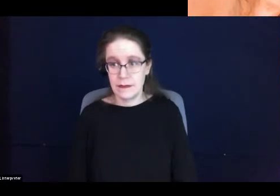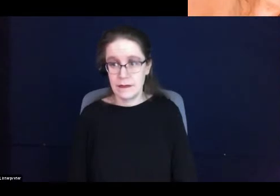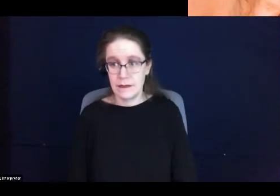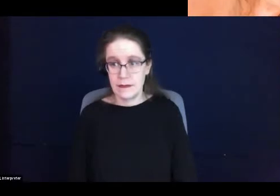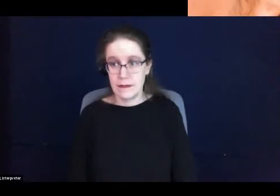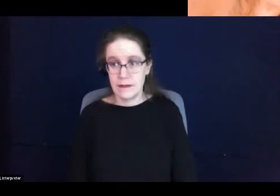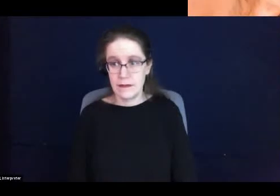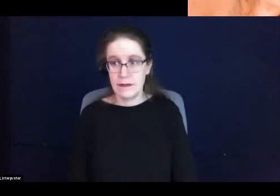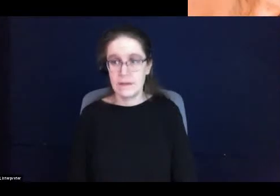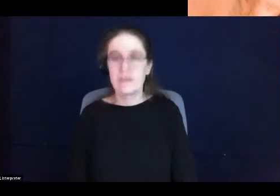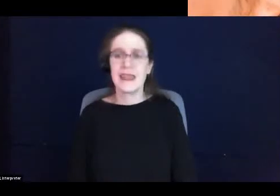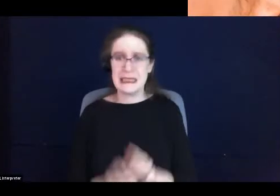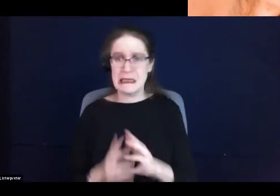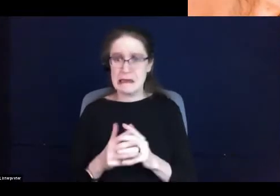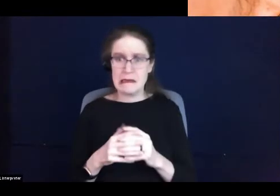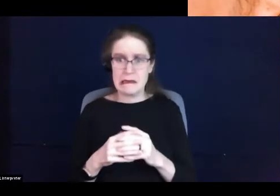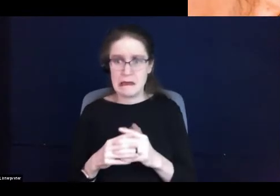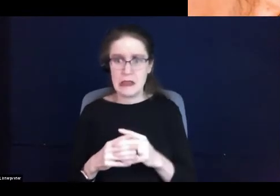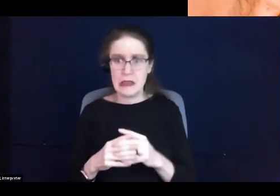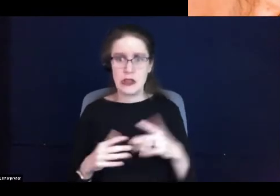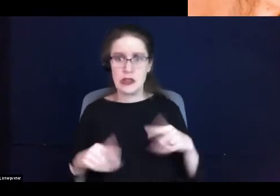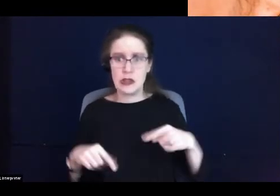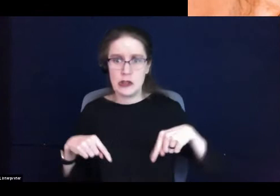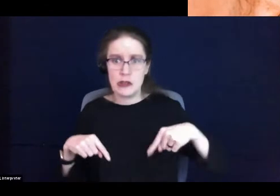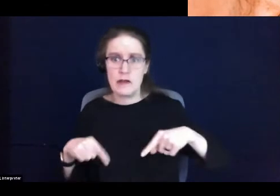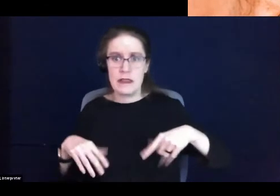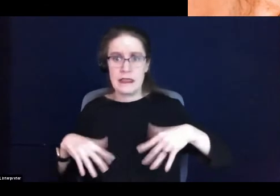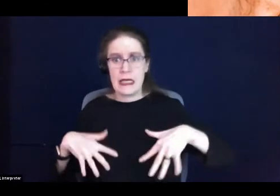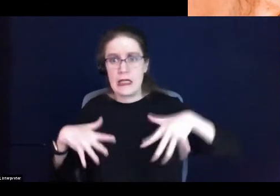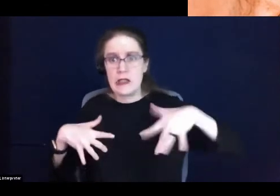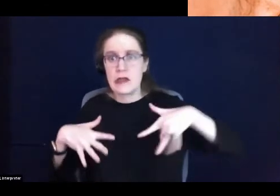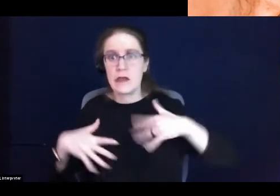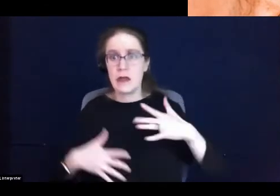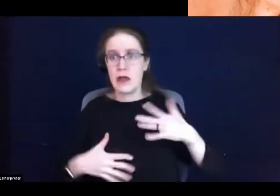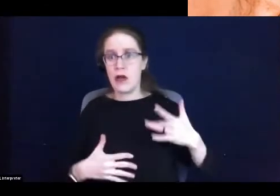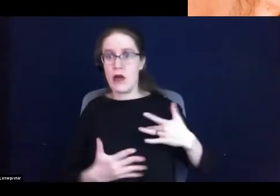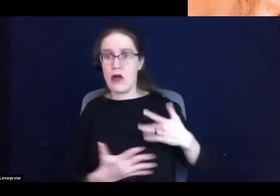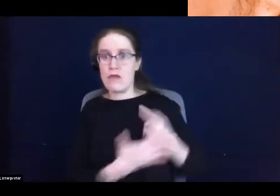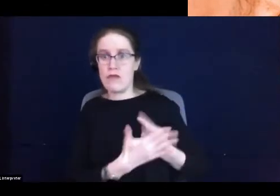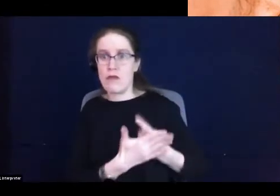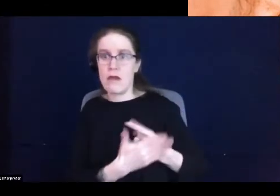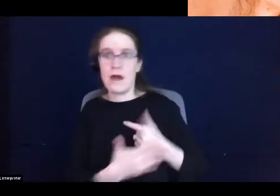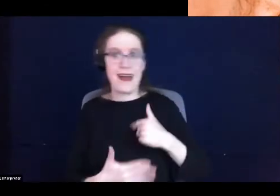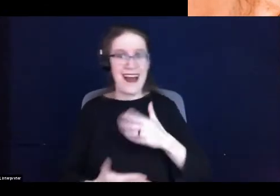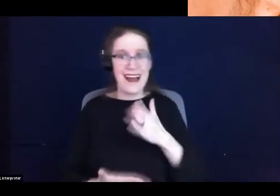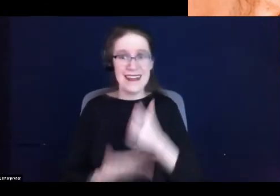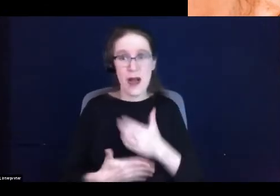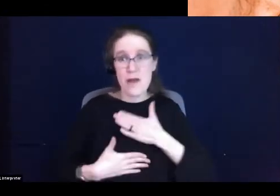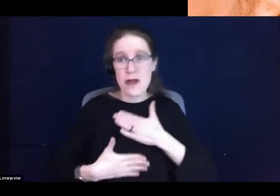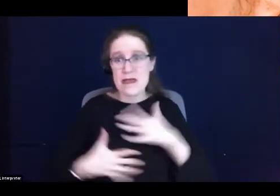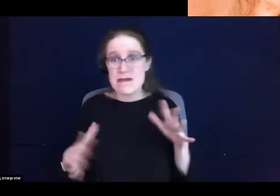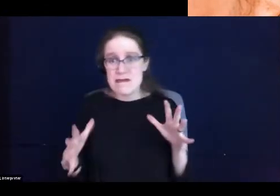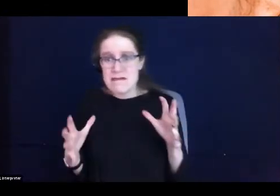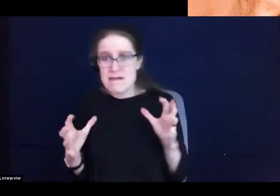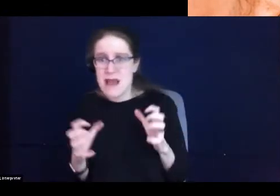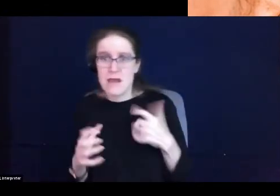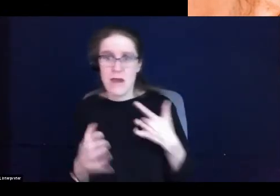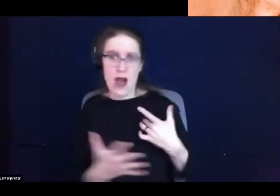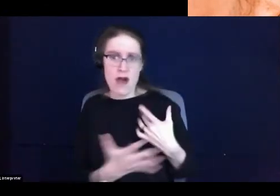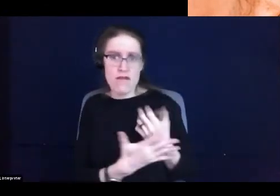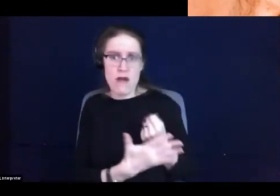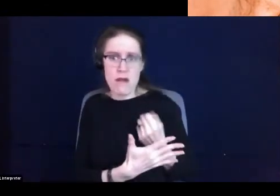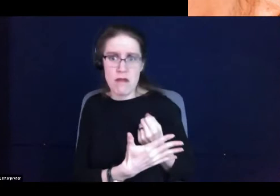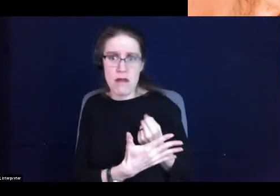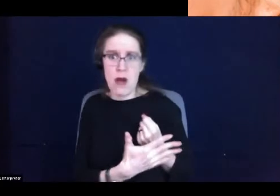Fidgeting, nervous, anxious, my heart rate goes up, I hold my breath, it's hard to breathe, I feel tense, my heart speeds up. Oh, you all are